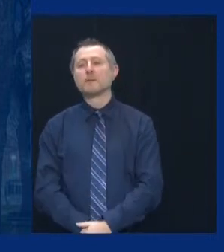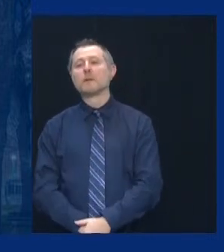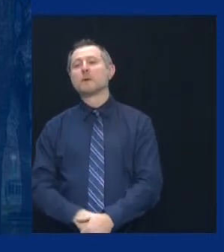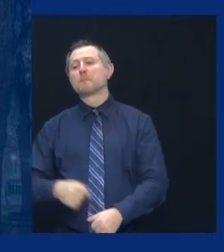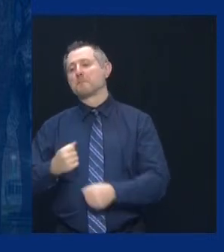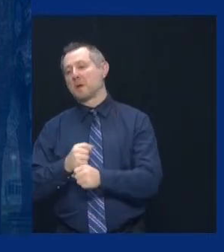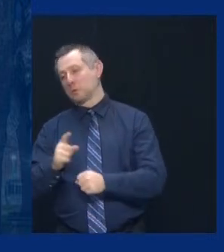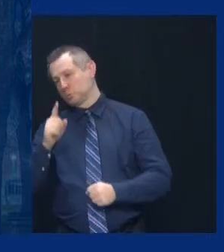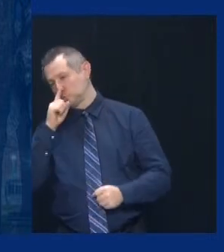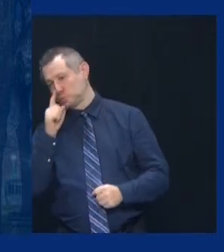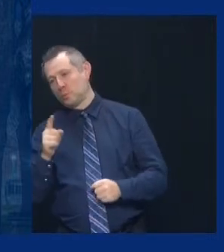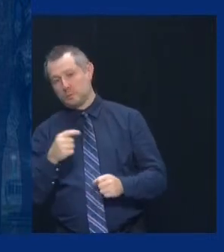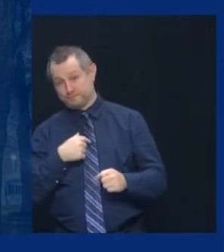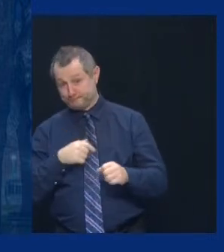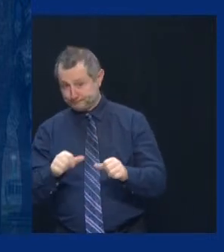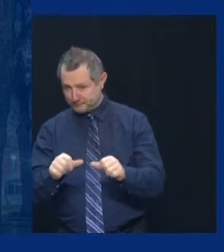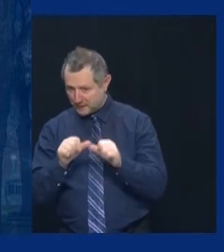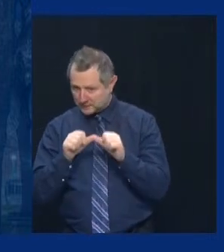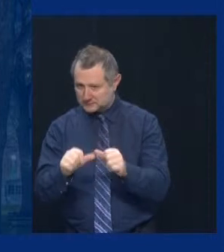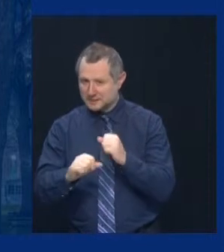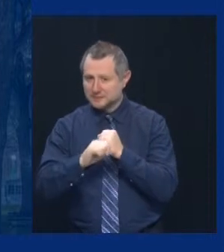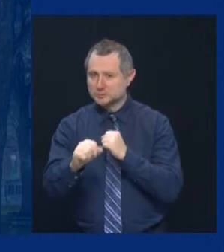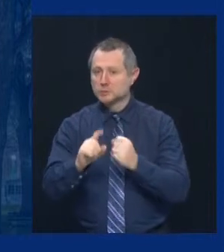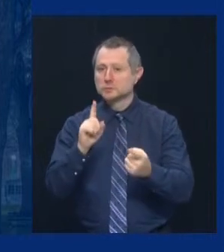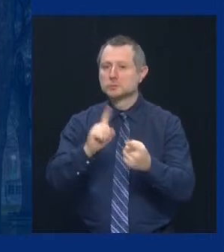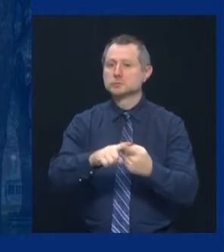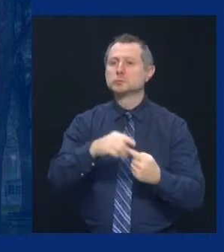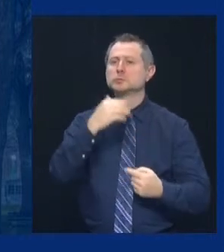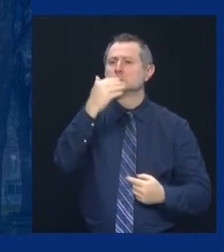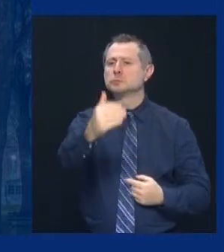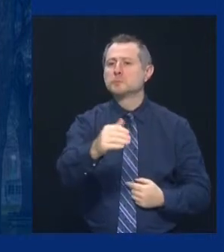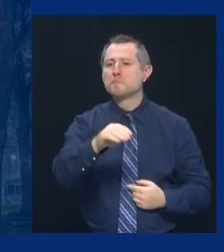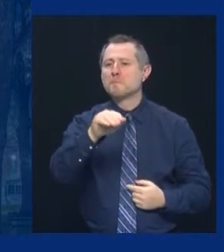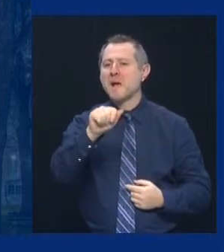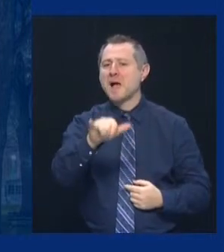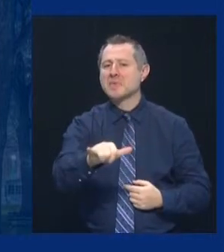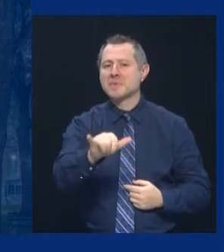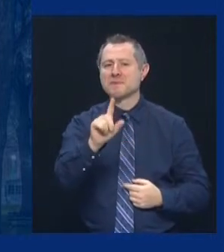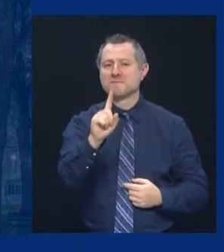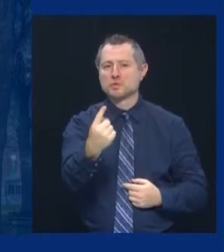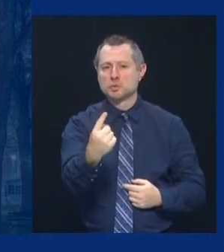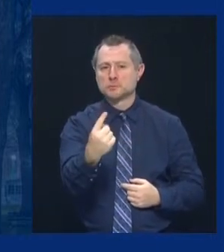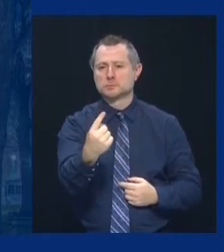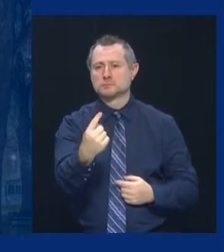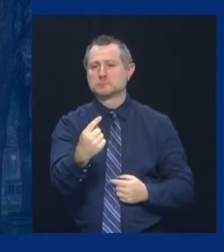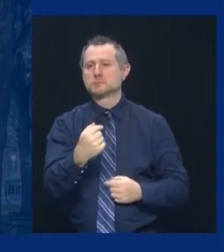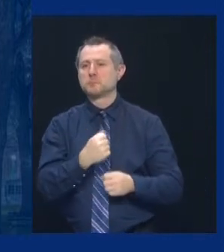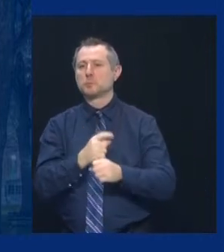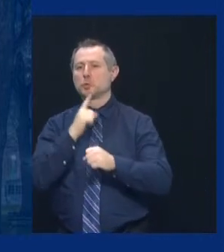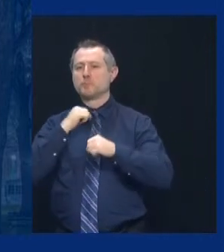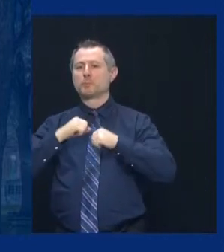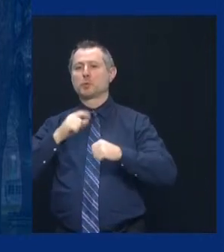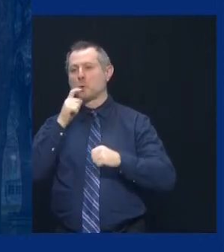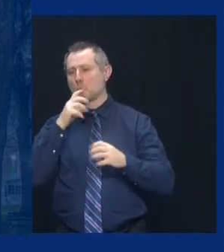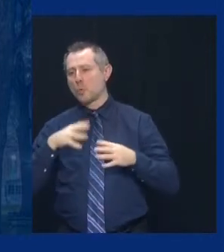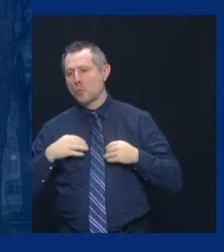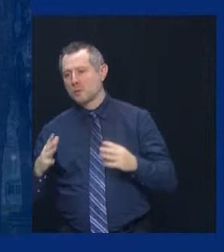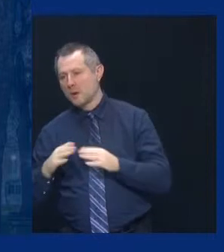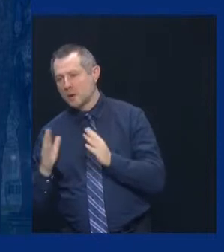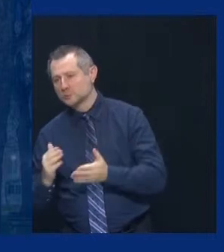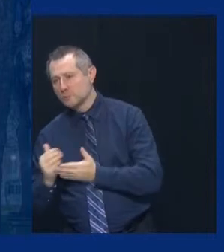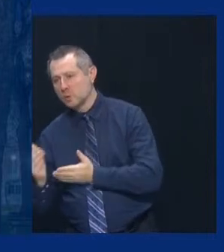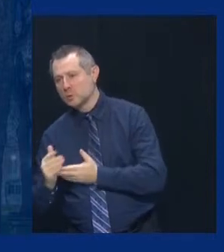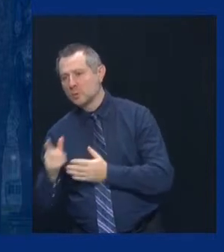get to May 1st. We'll see what happens by May. But we want to protect tenants. We want to make it simple. We don't want